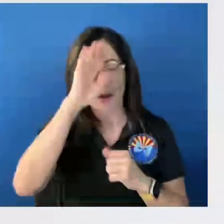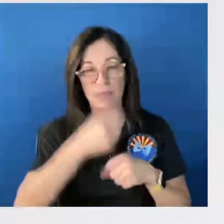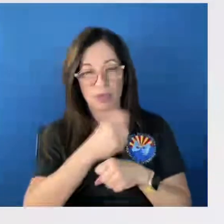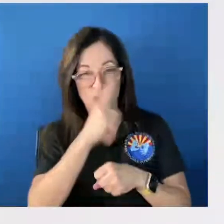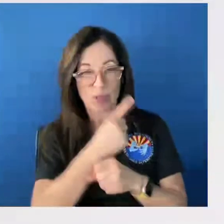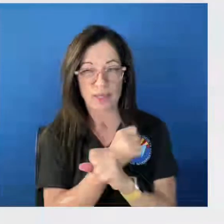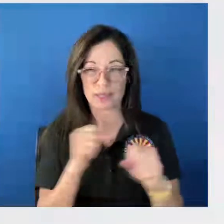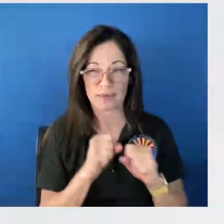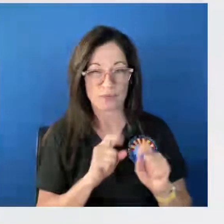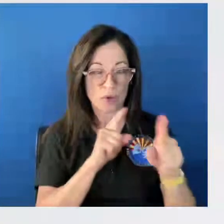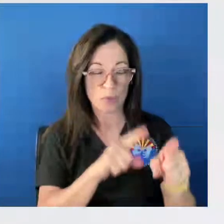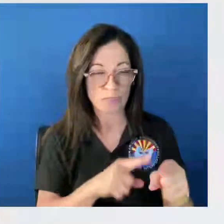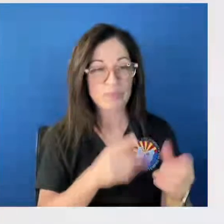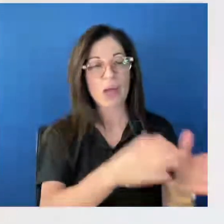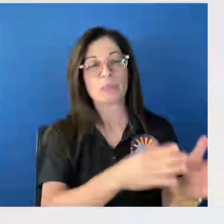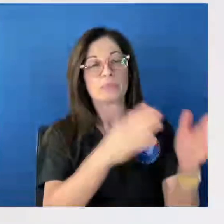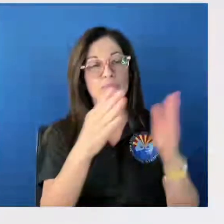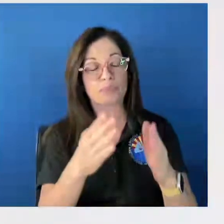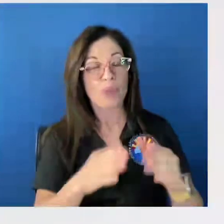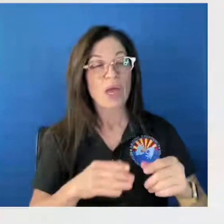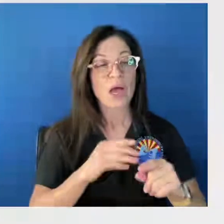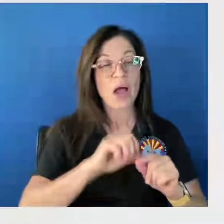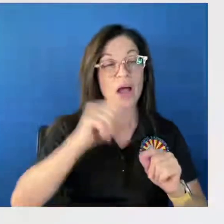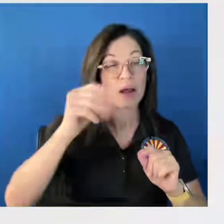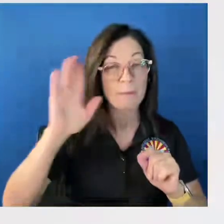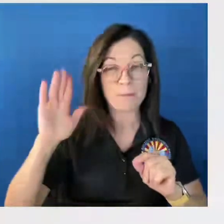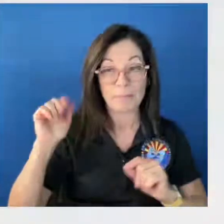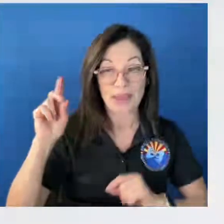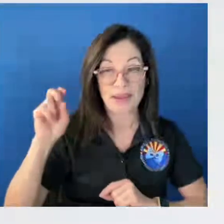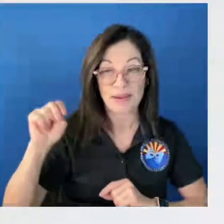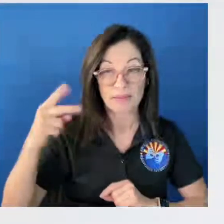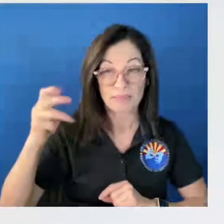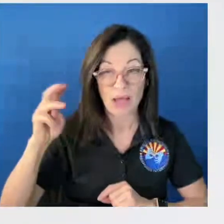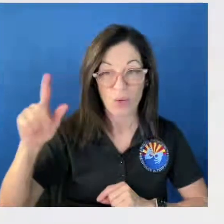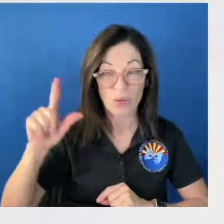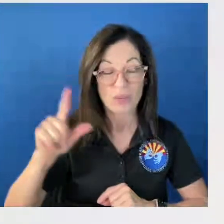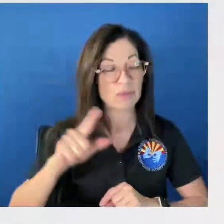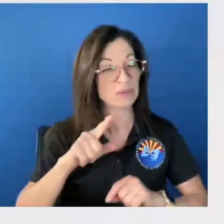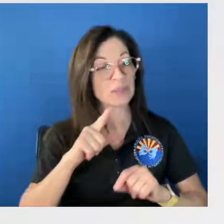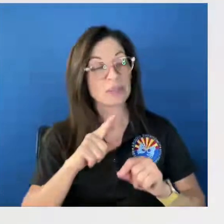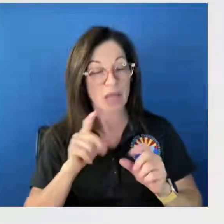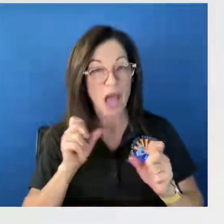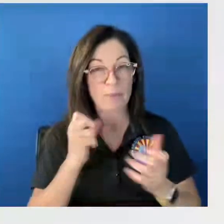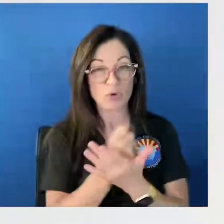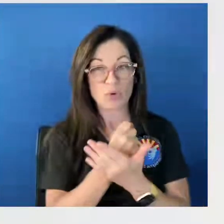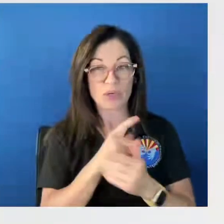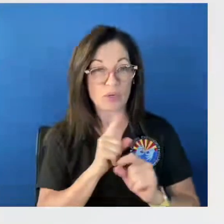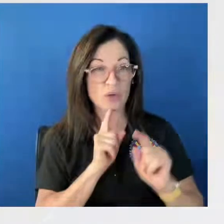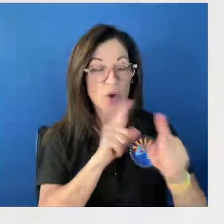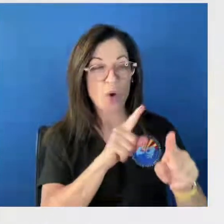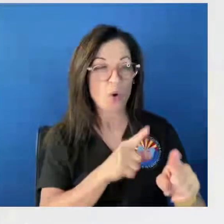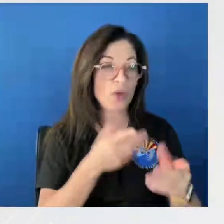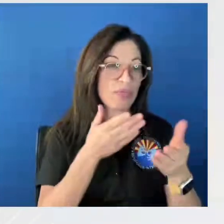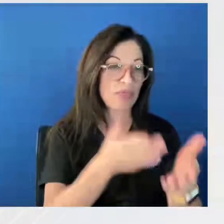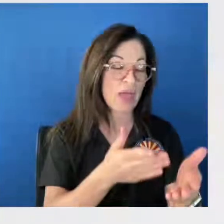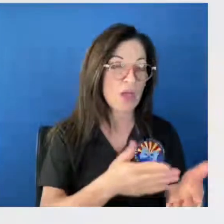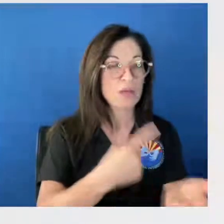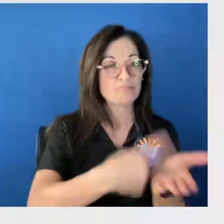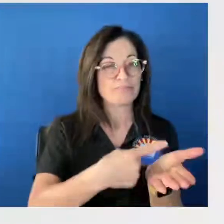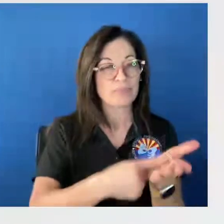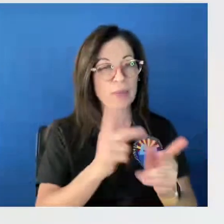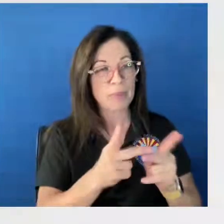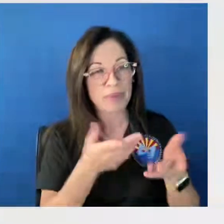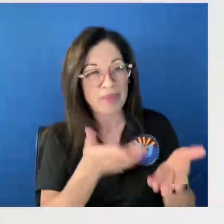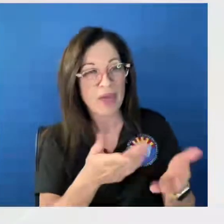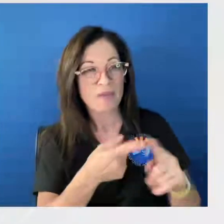Baden Powell, very, very steep. I had an opportunity to get out there today, talk with those operation folks about what we see from the fire